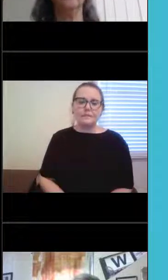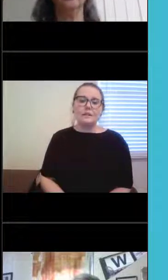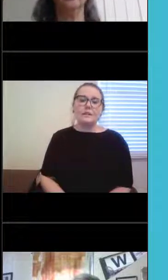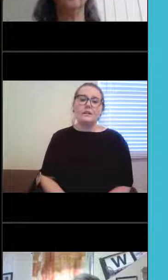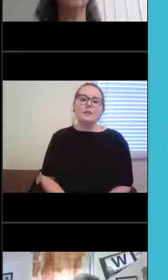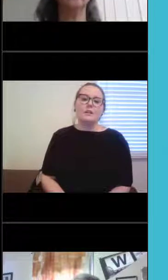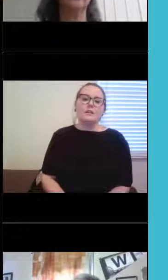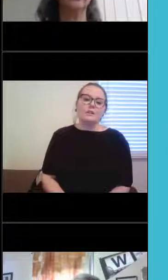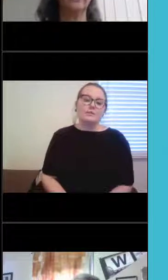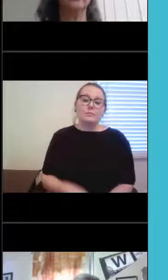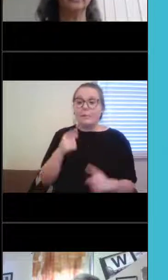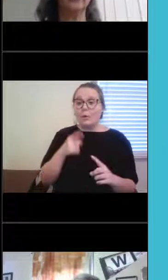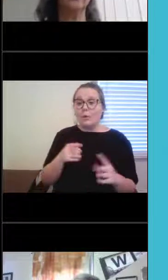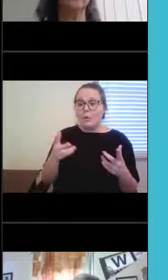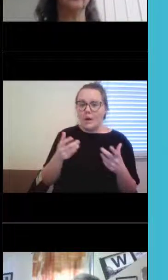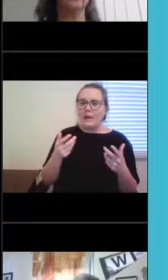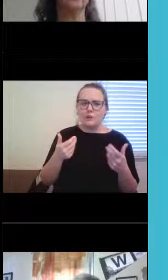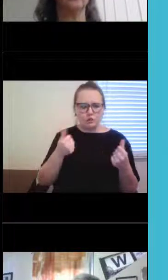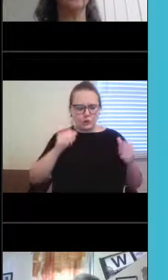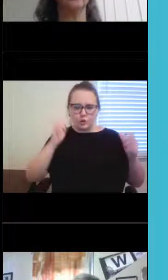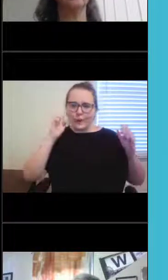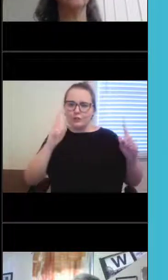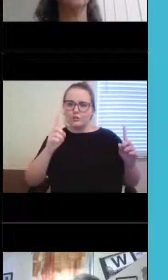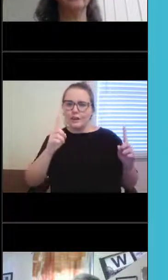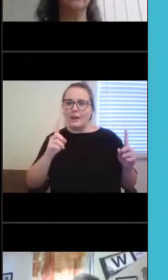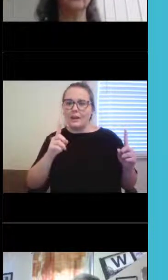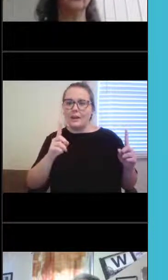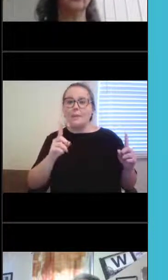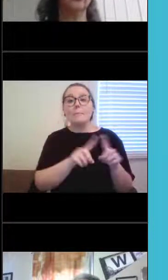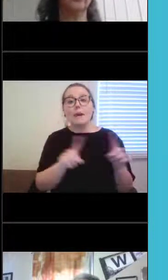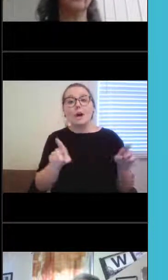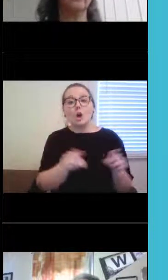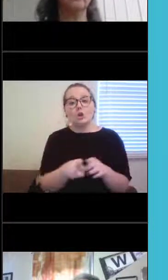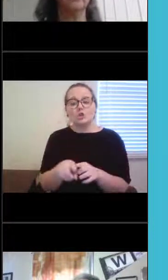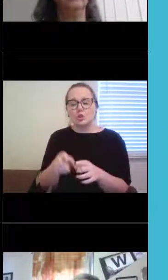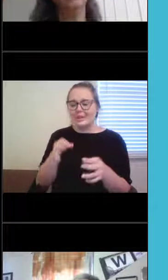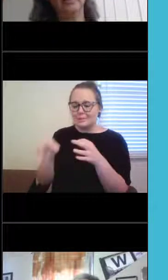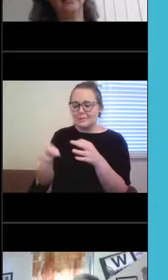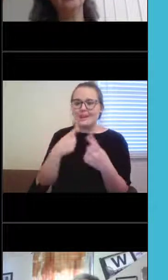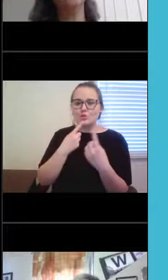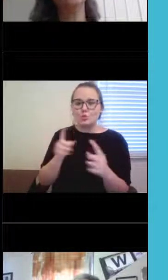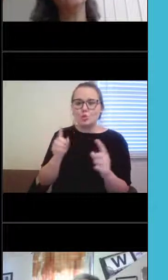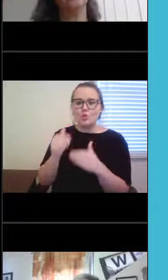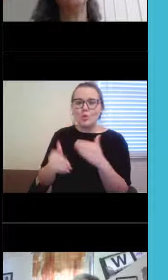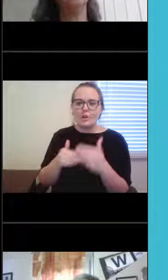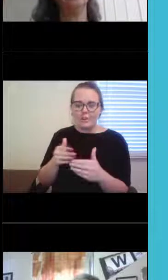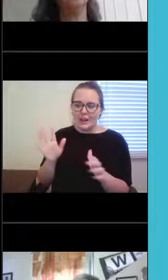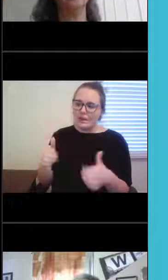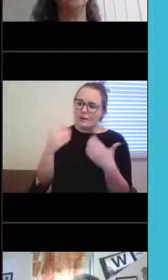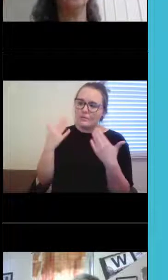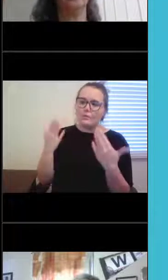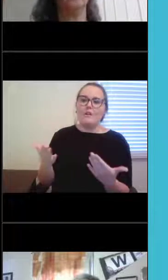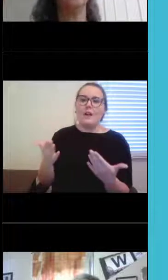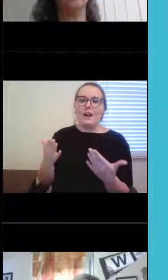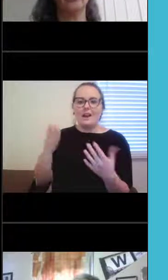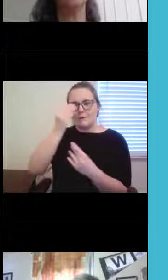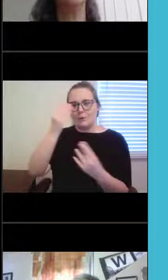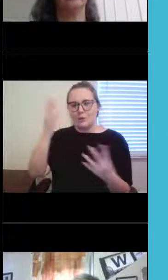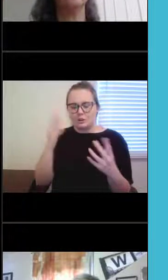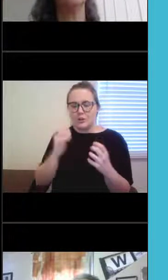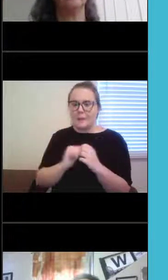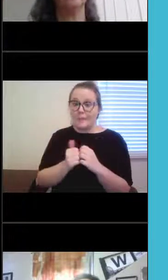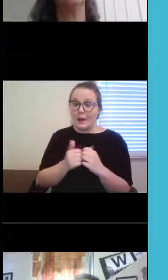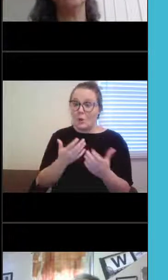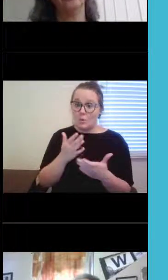trying to not only educate about sexual assault, but explain the disclosure process and give students some information about what are